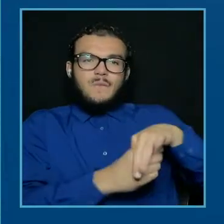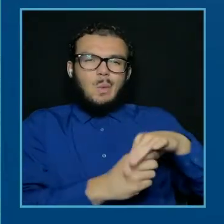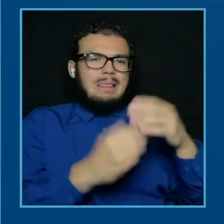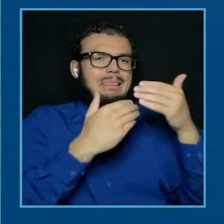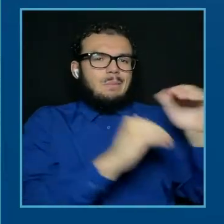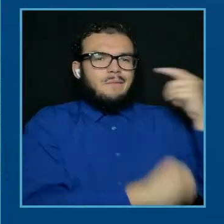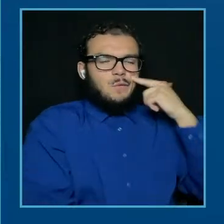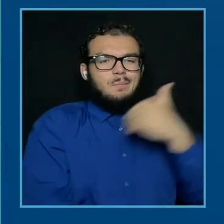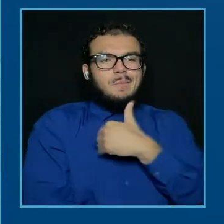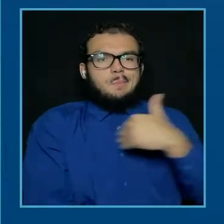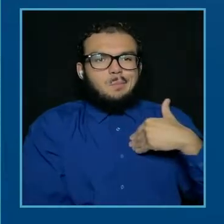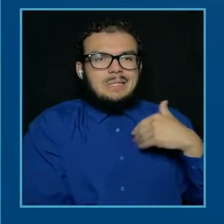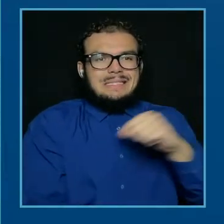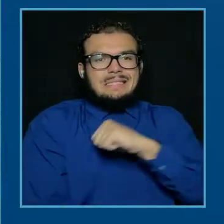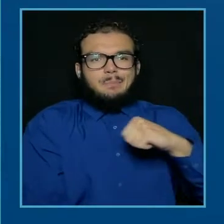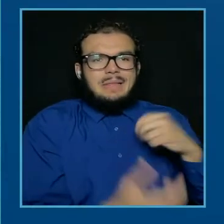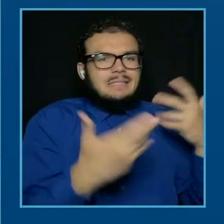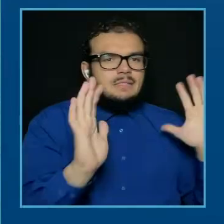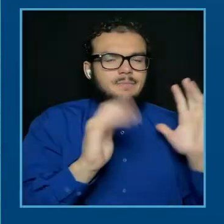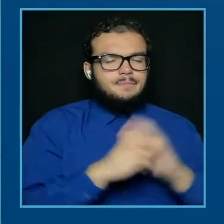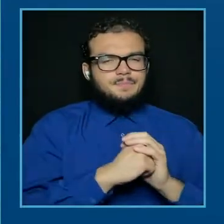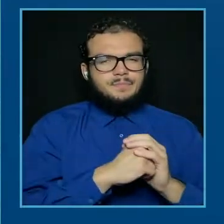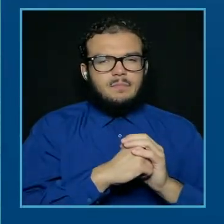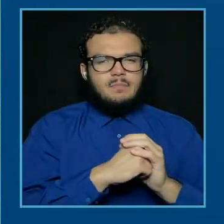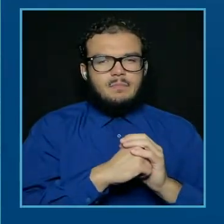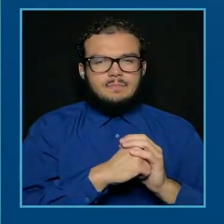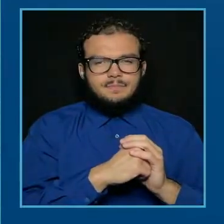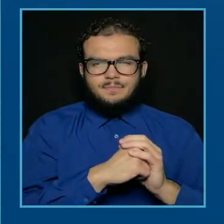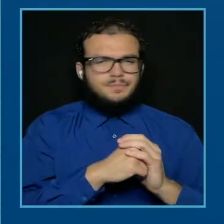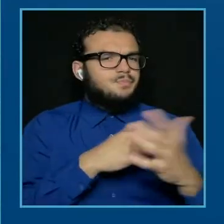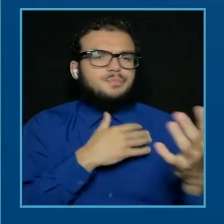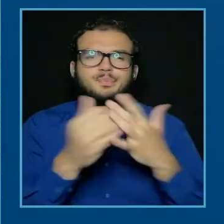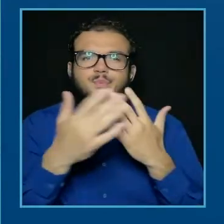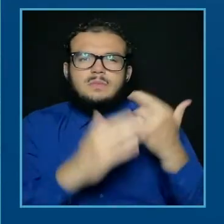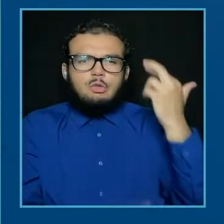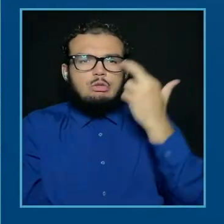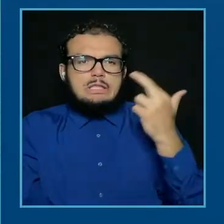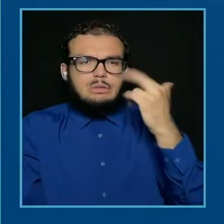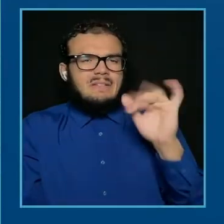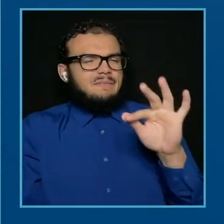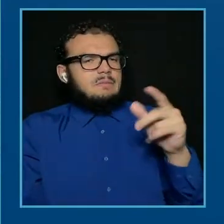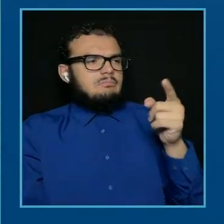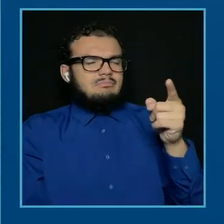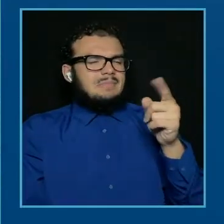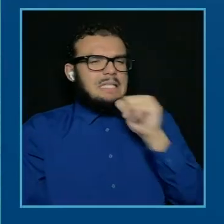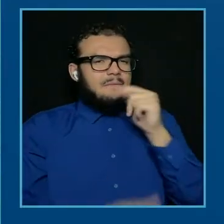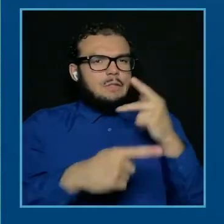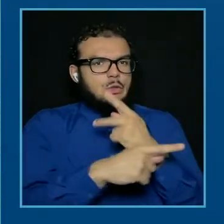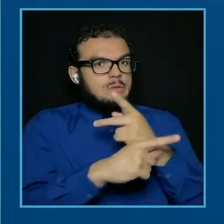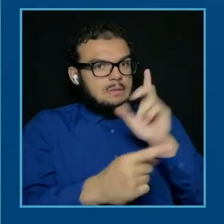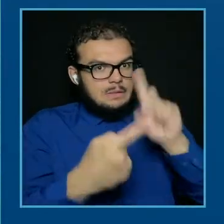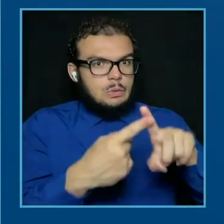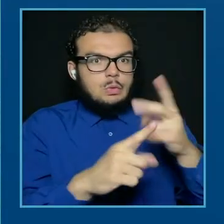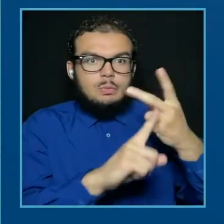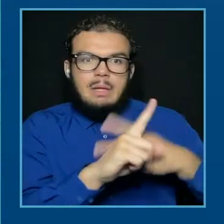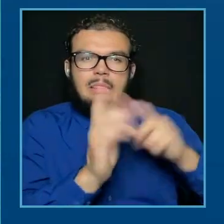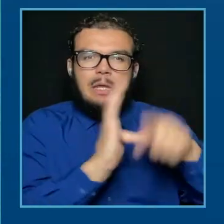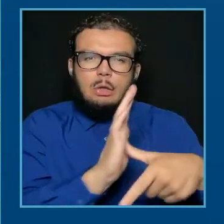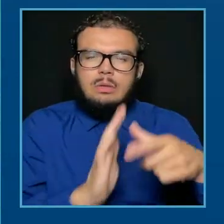the assembly. So if for whatever reason you didn't figure this out until 2 months later, it's